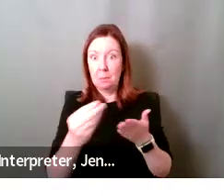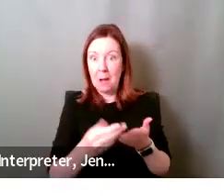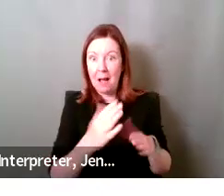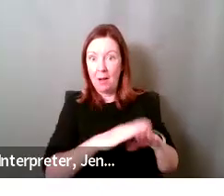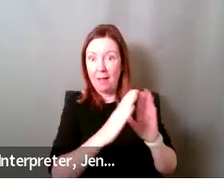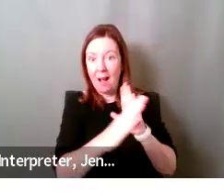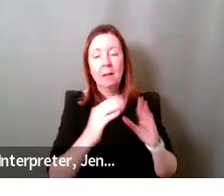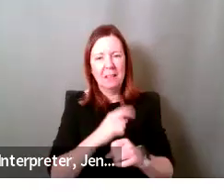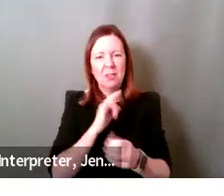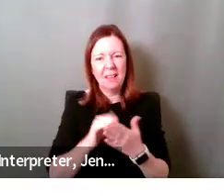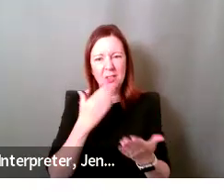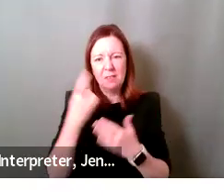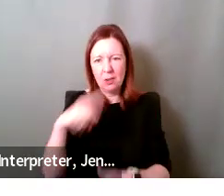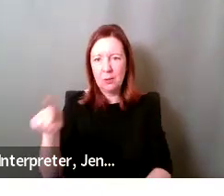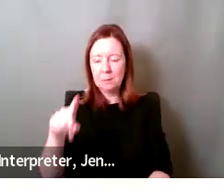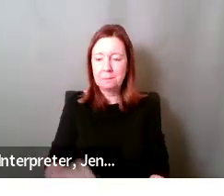well.